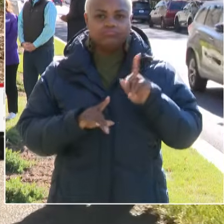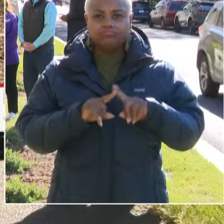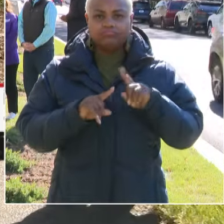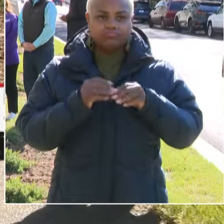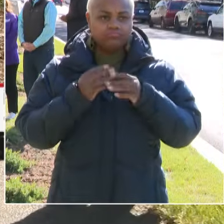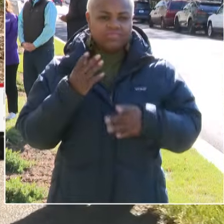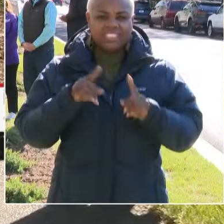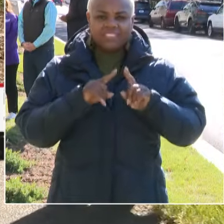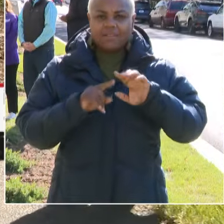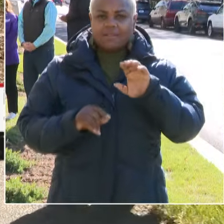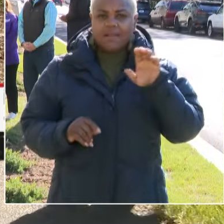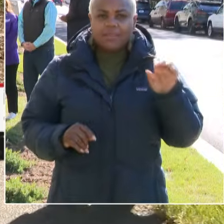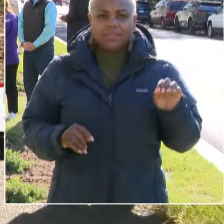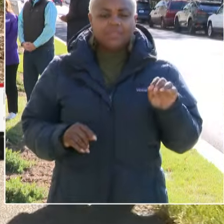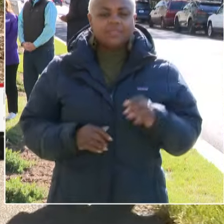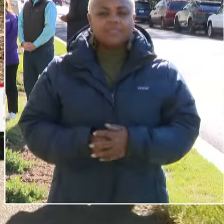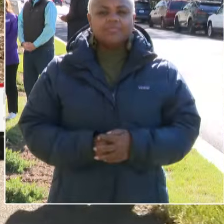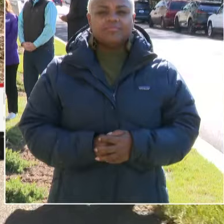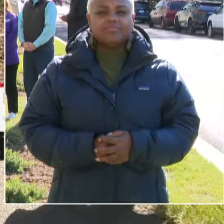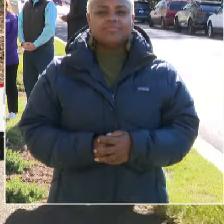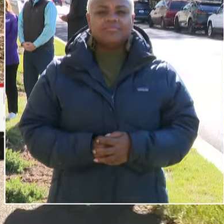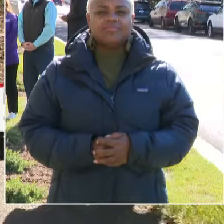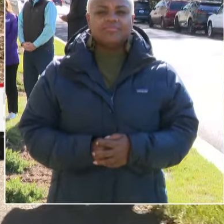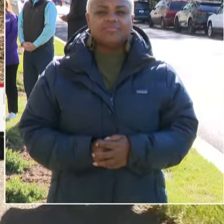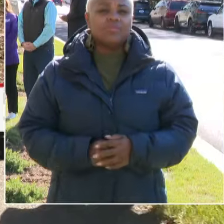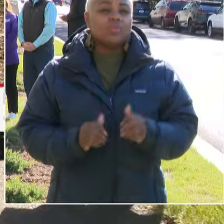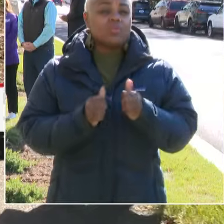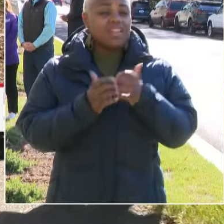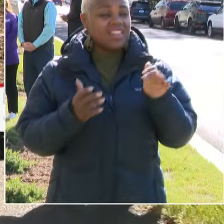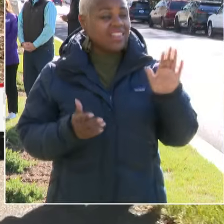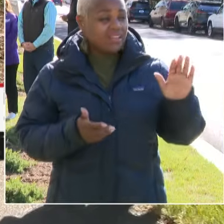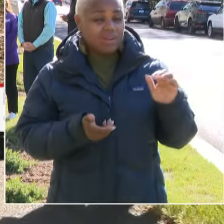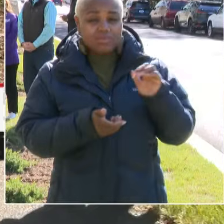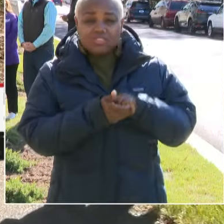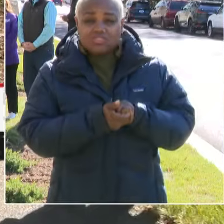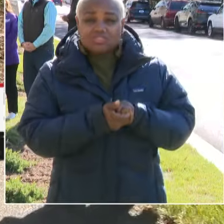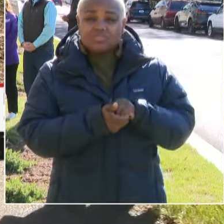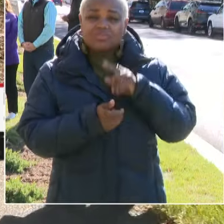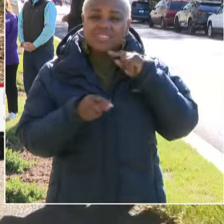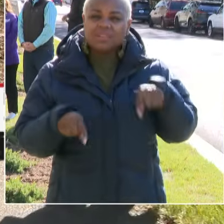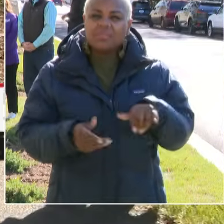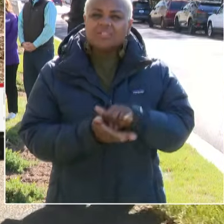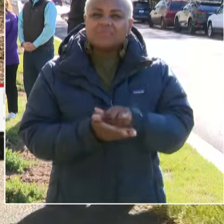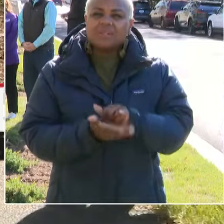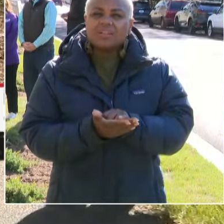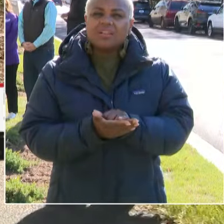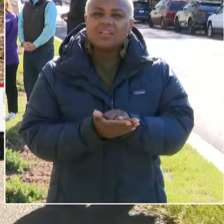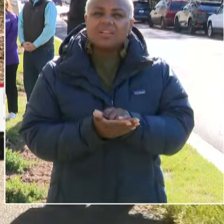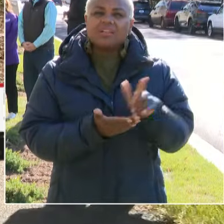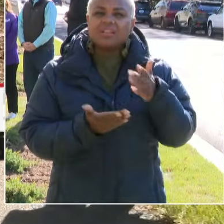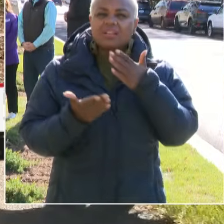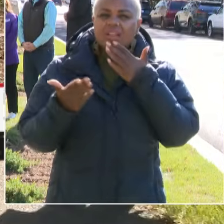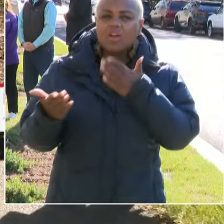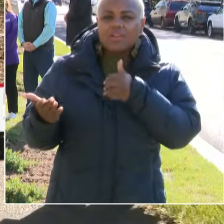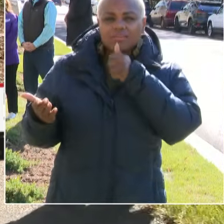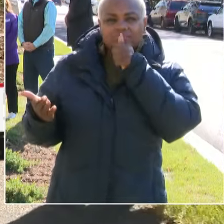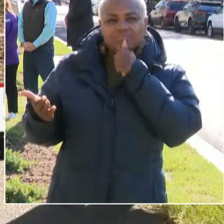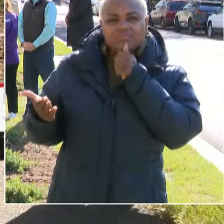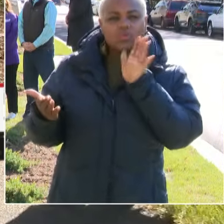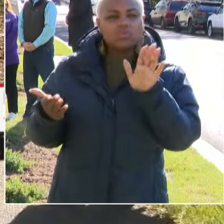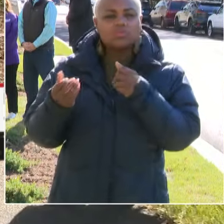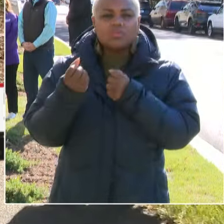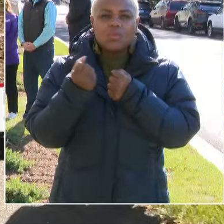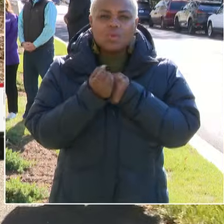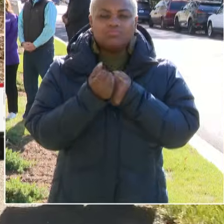from the beginning. We would not be here today without their collaborations, patience, and advocacy. For more than the